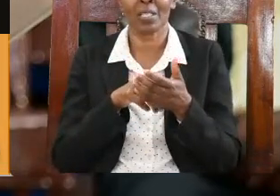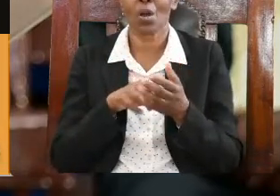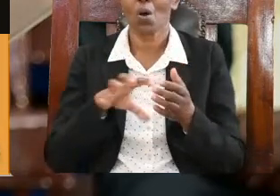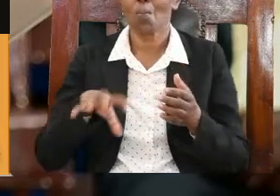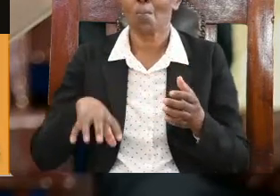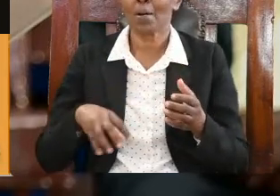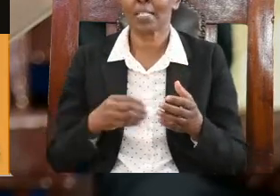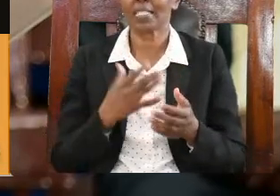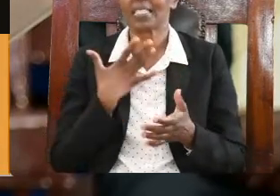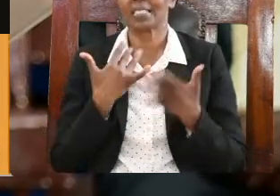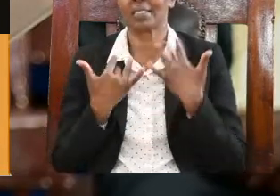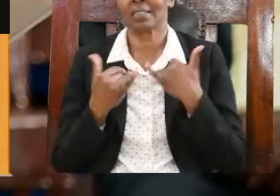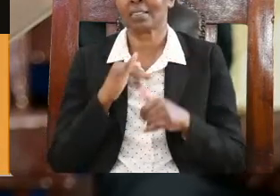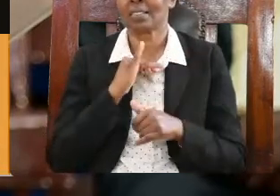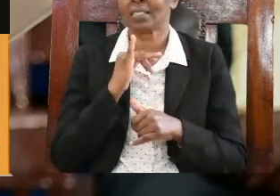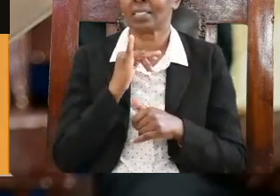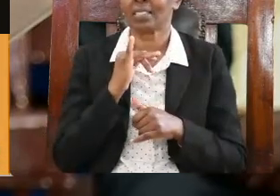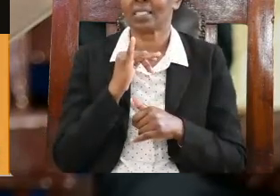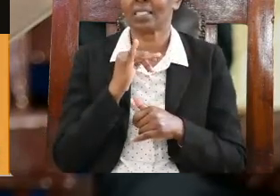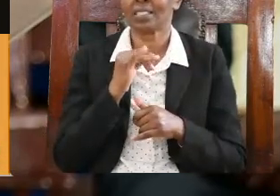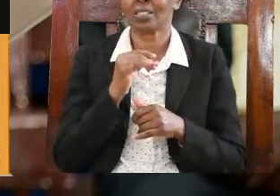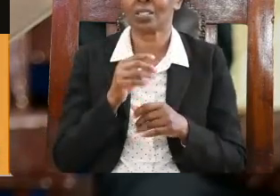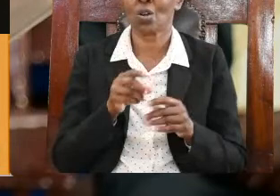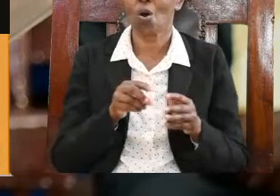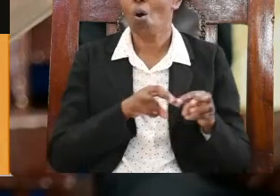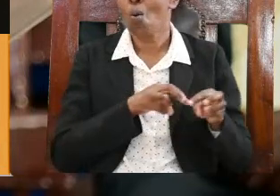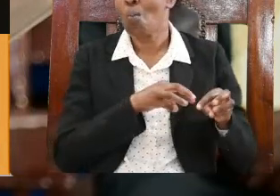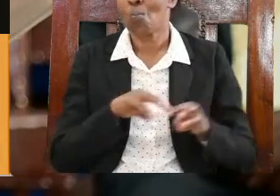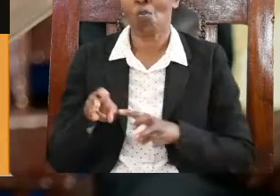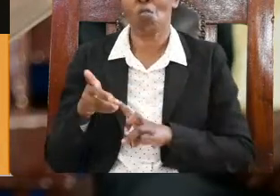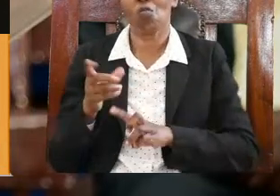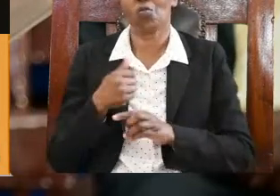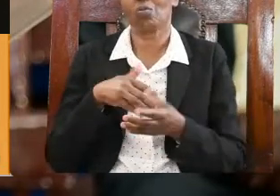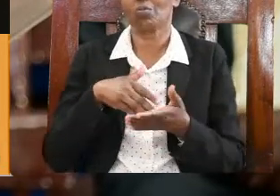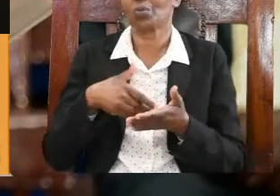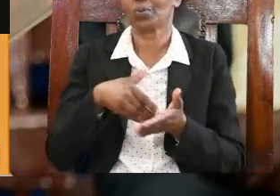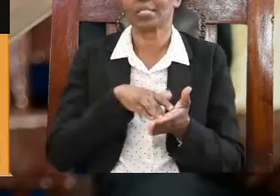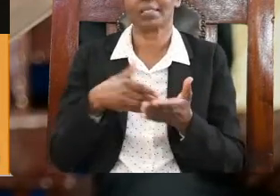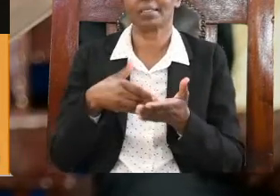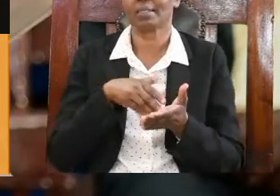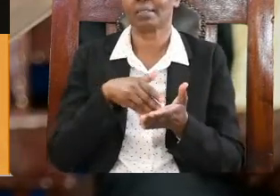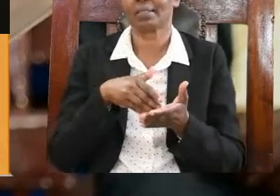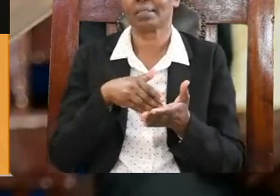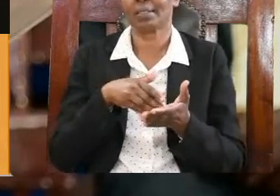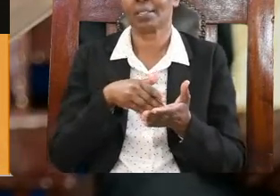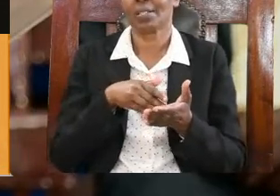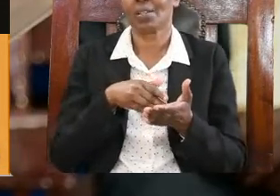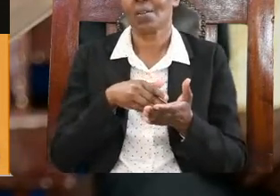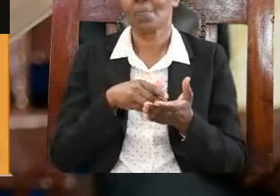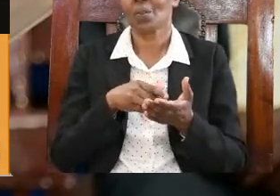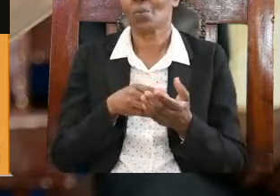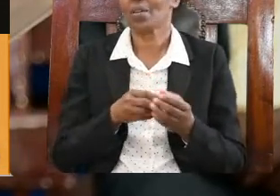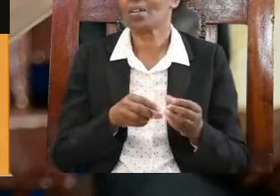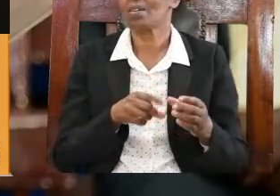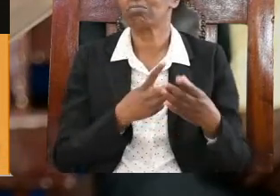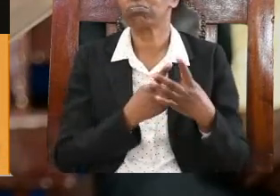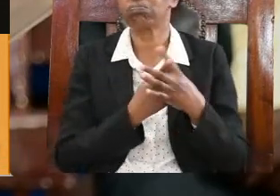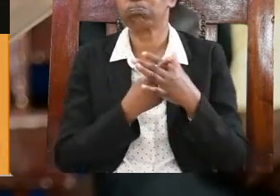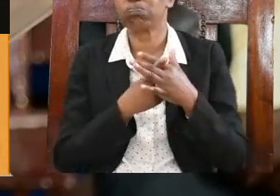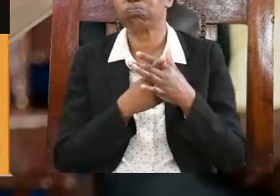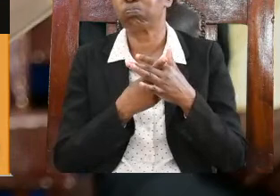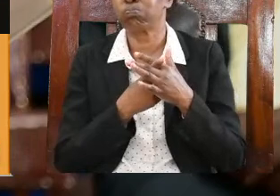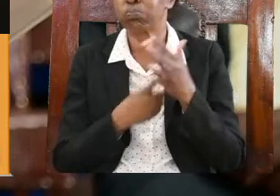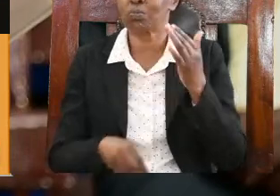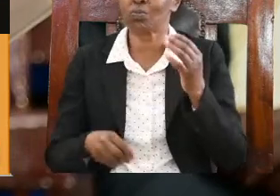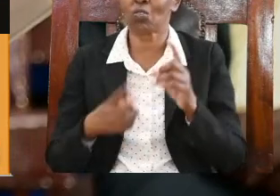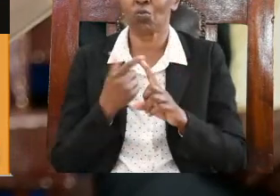wants is to escape from weaknesses. That is what we want. We want to escape from the power